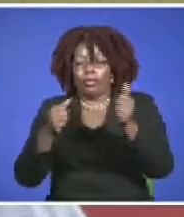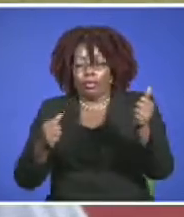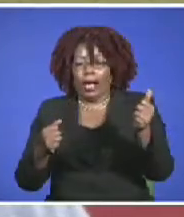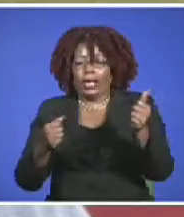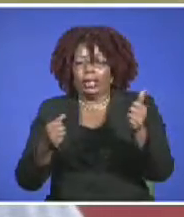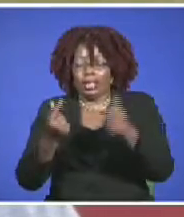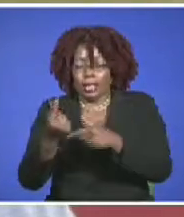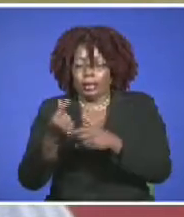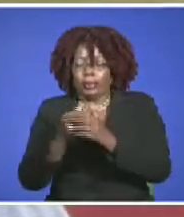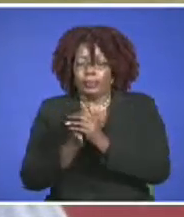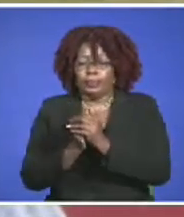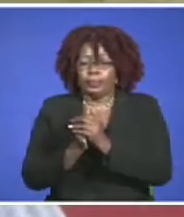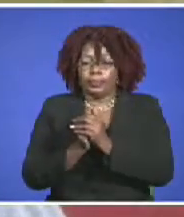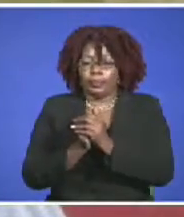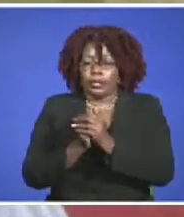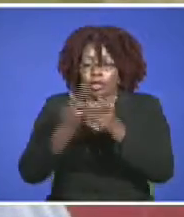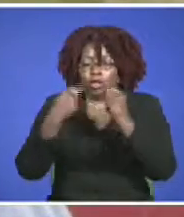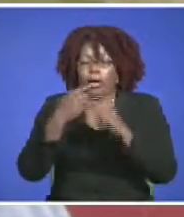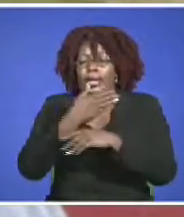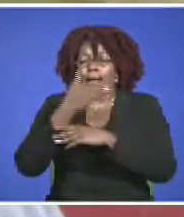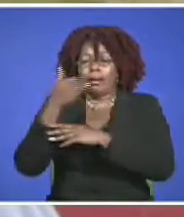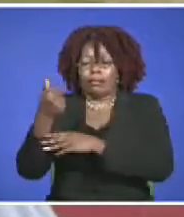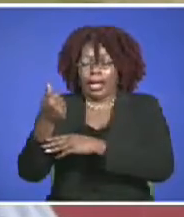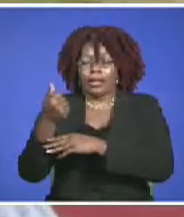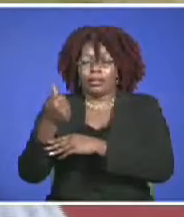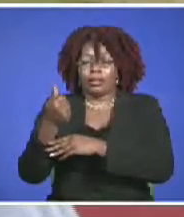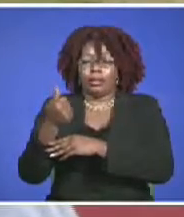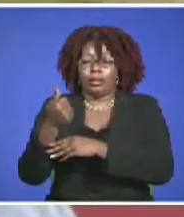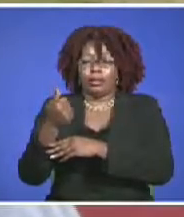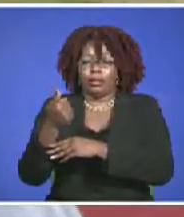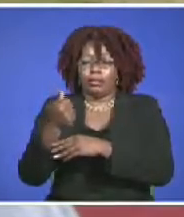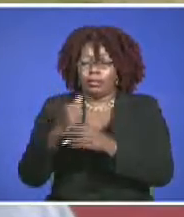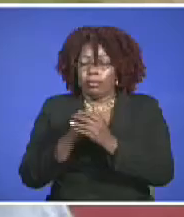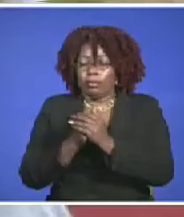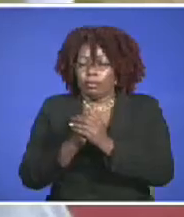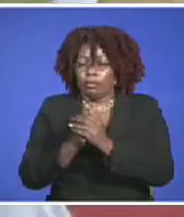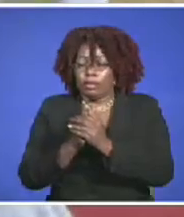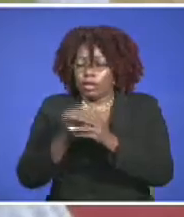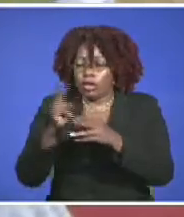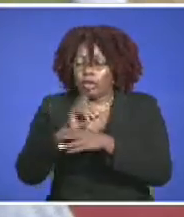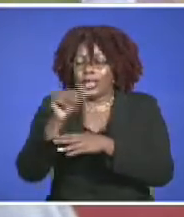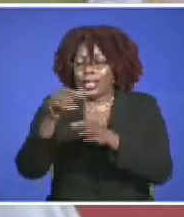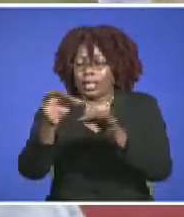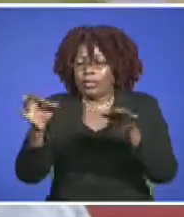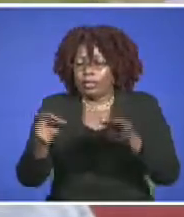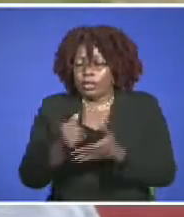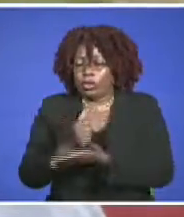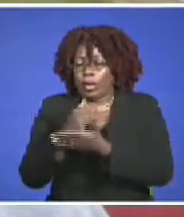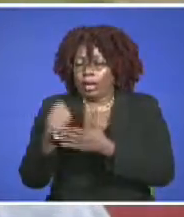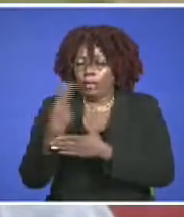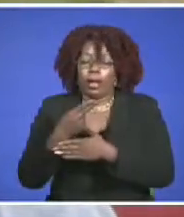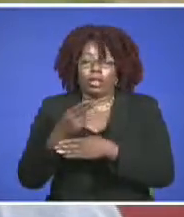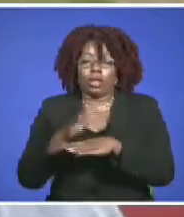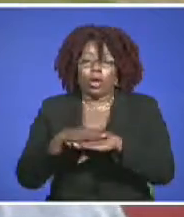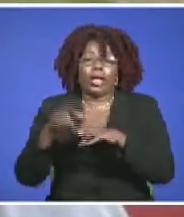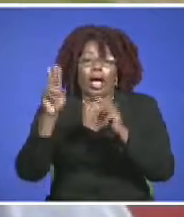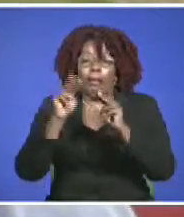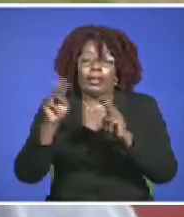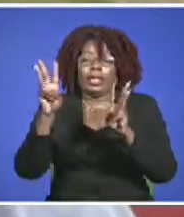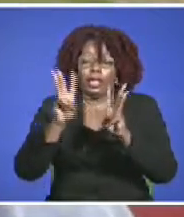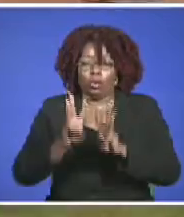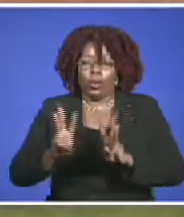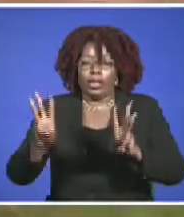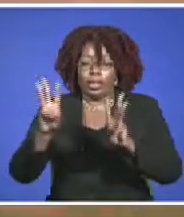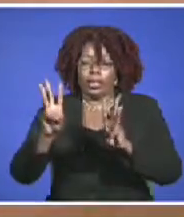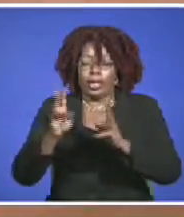slightly, so we're trying our best to make up, open up another field, Bankers Field, to assist us on the Monday and Wednesday to try to get some of the games